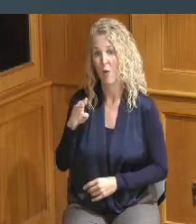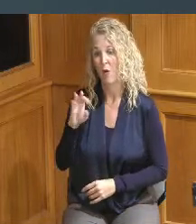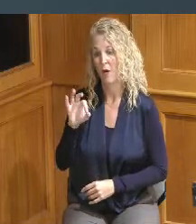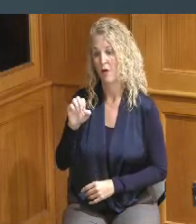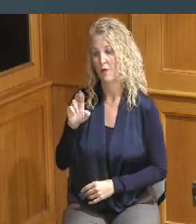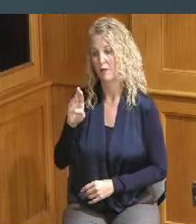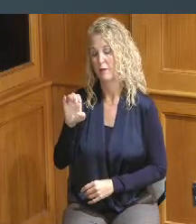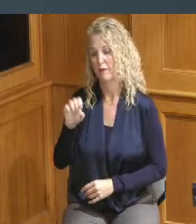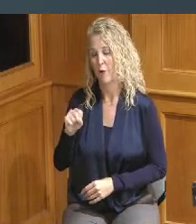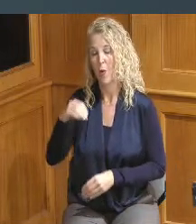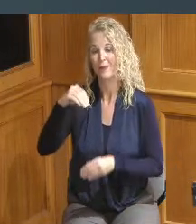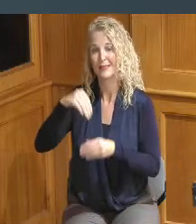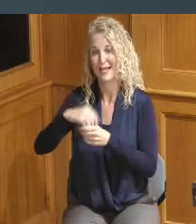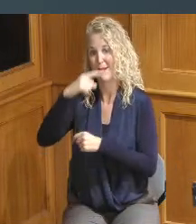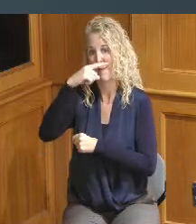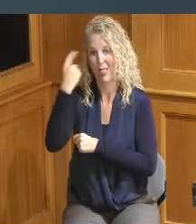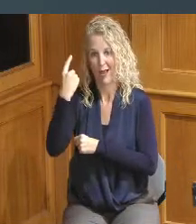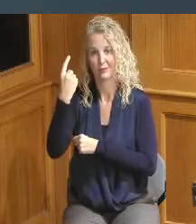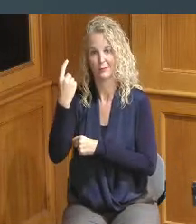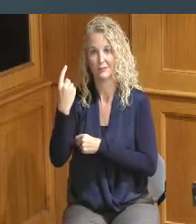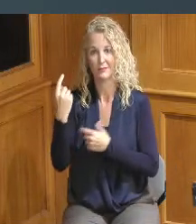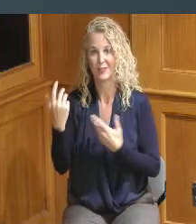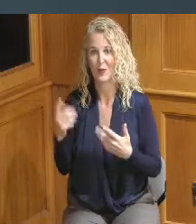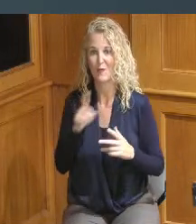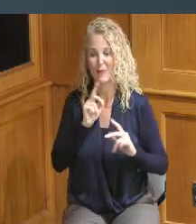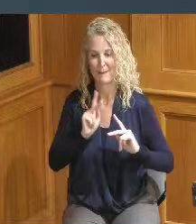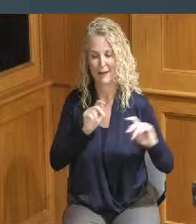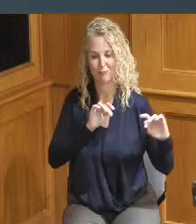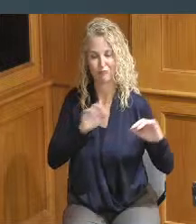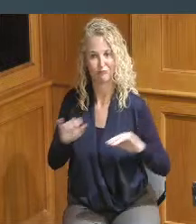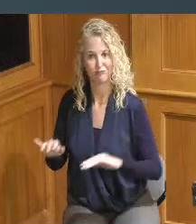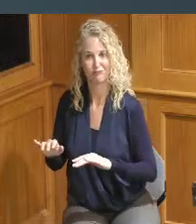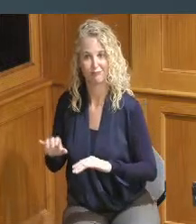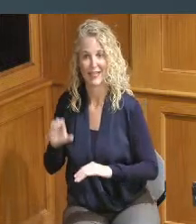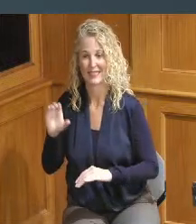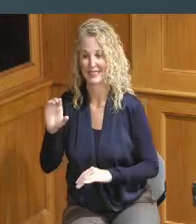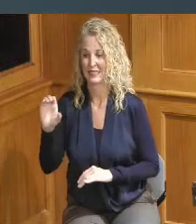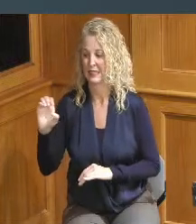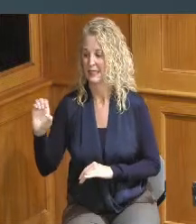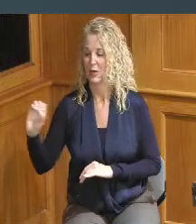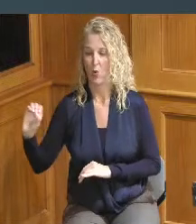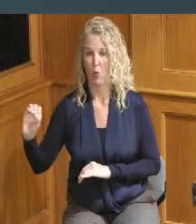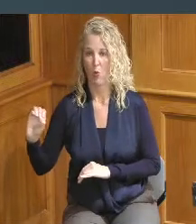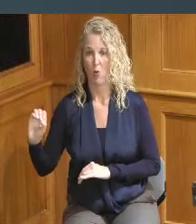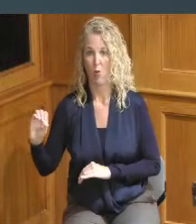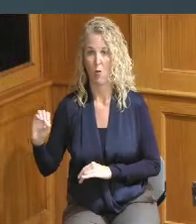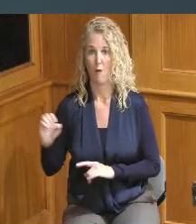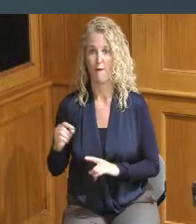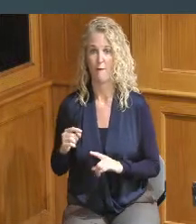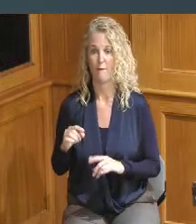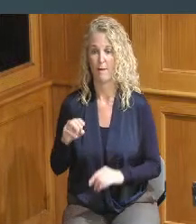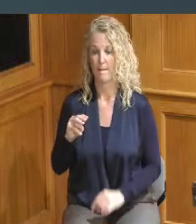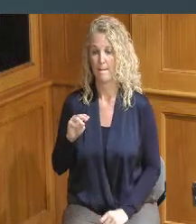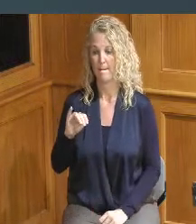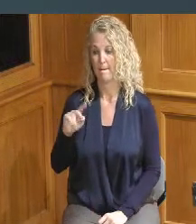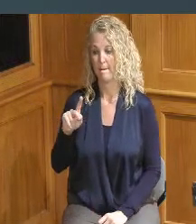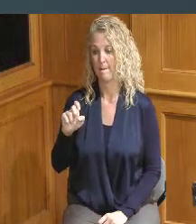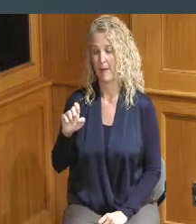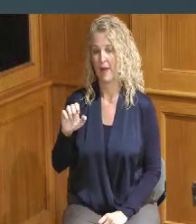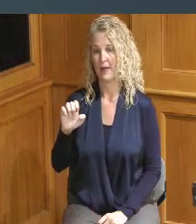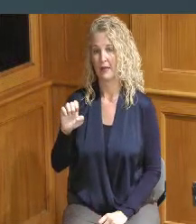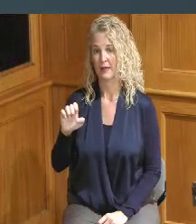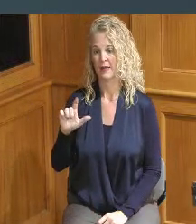Black, a lot of folks that came in, and the CEO, Mike